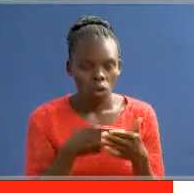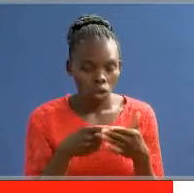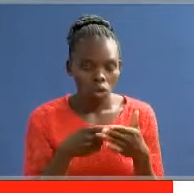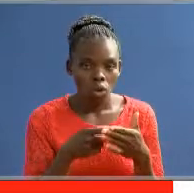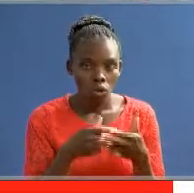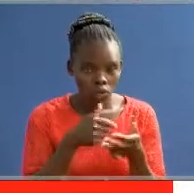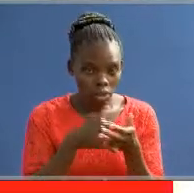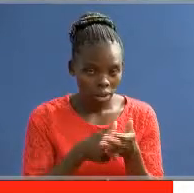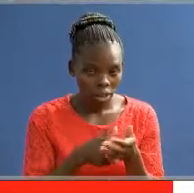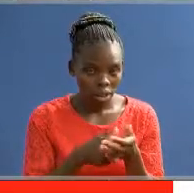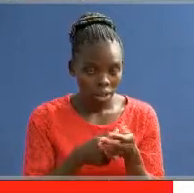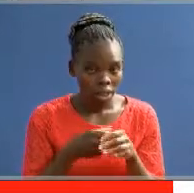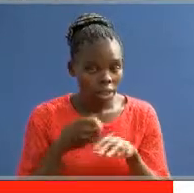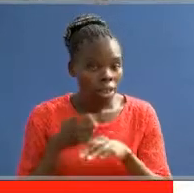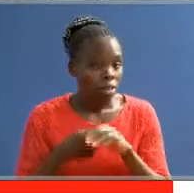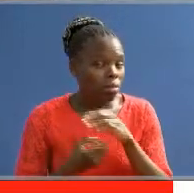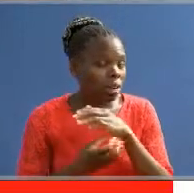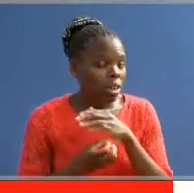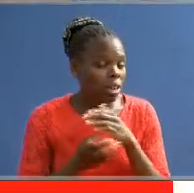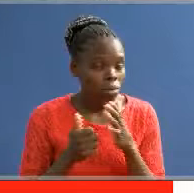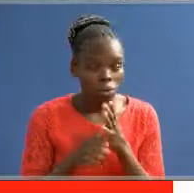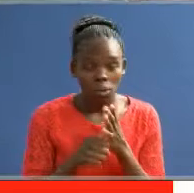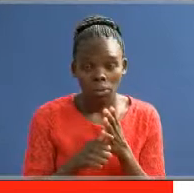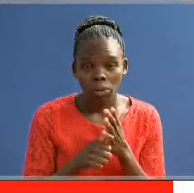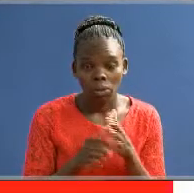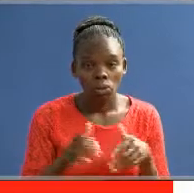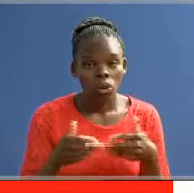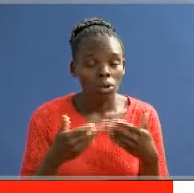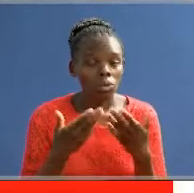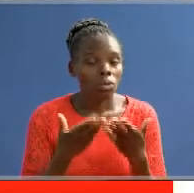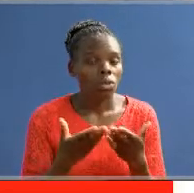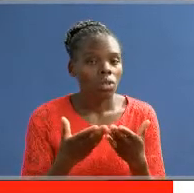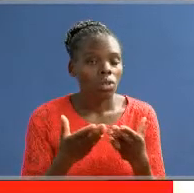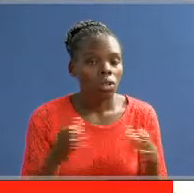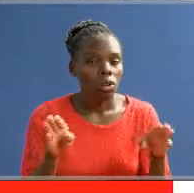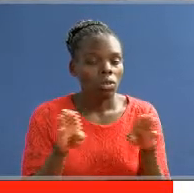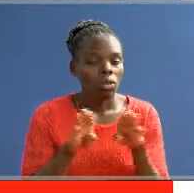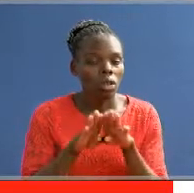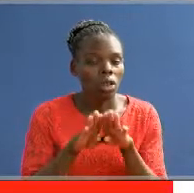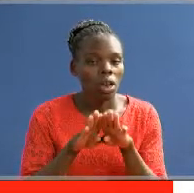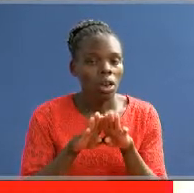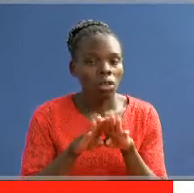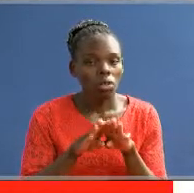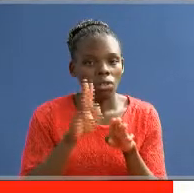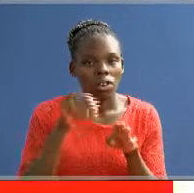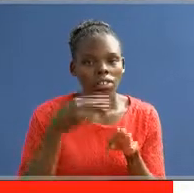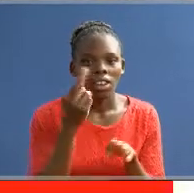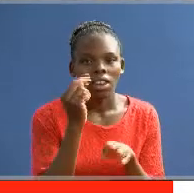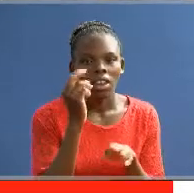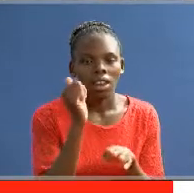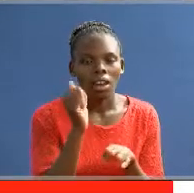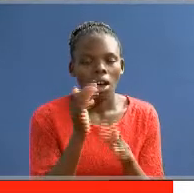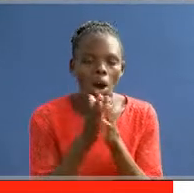which they described as brutal, and eventually contributed to the closing down of the vagina, in